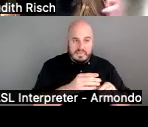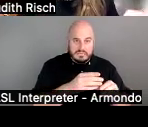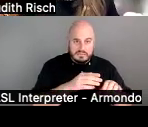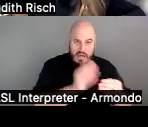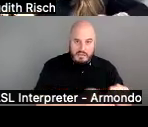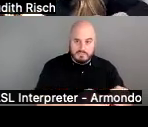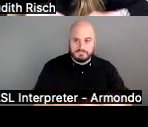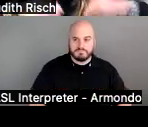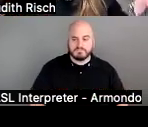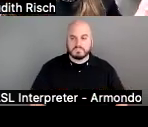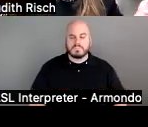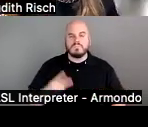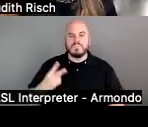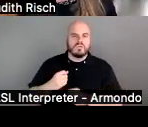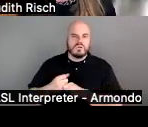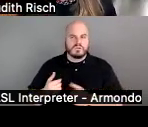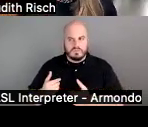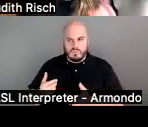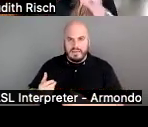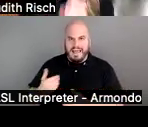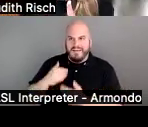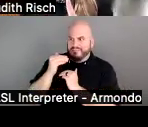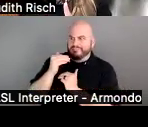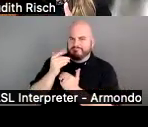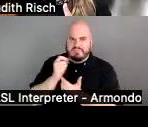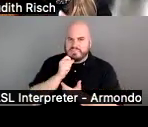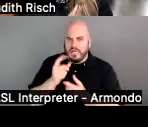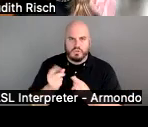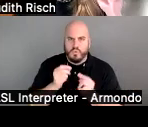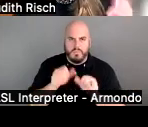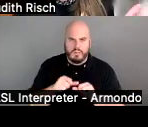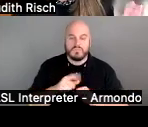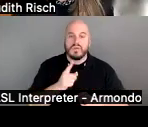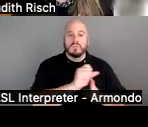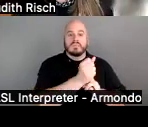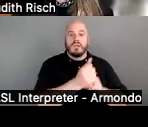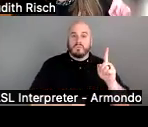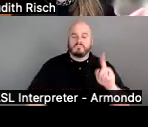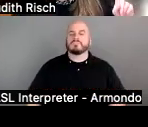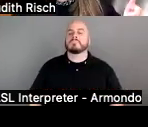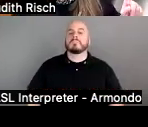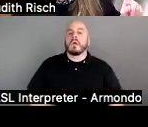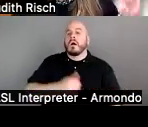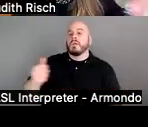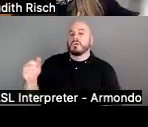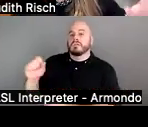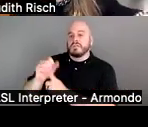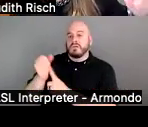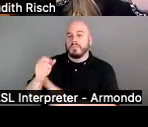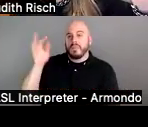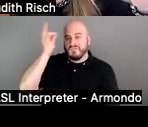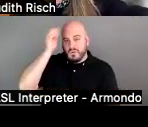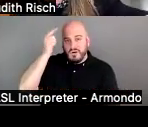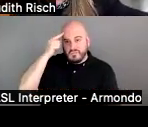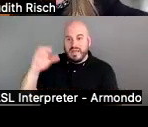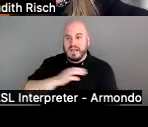The 2 years we had, this is undoable. So that's scenario one. Or scenario two is the federal government and Congress